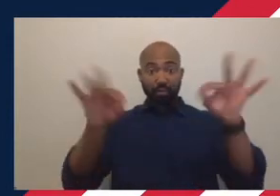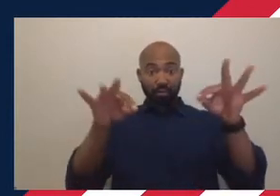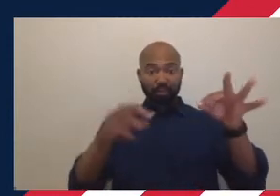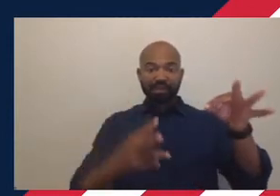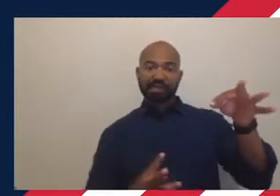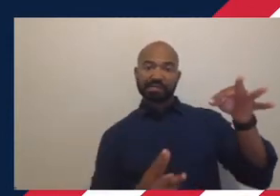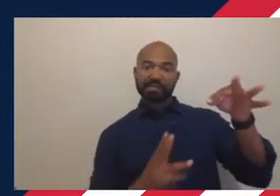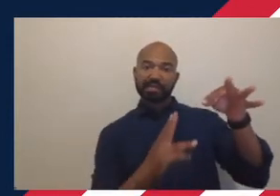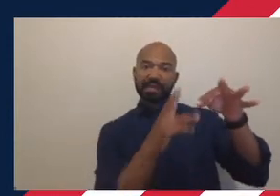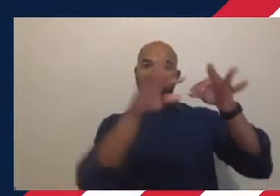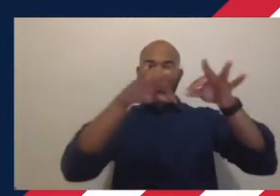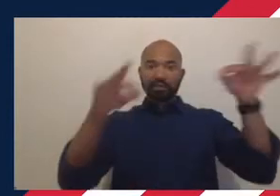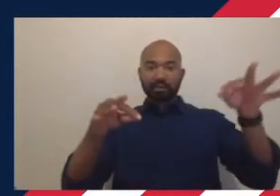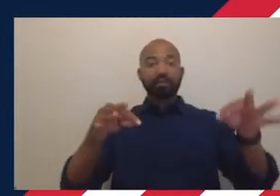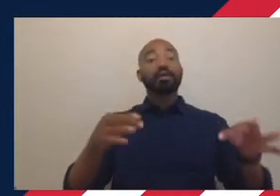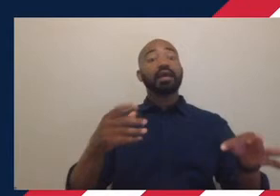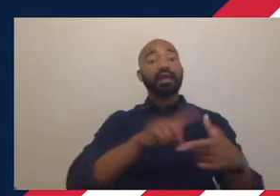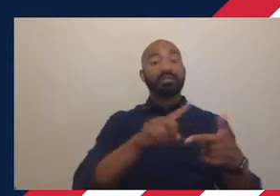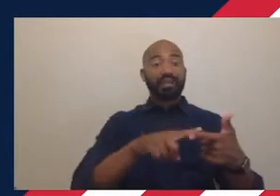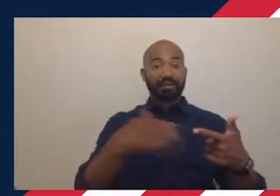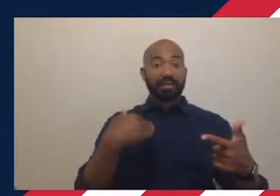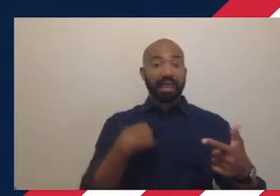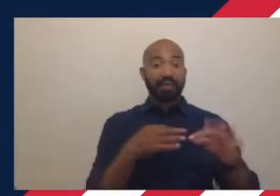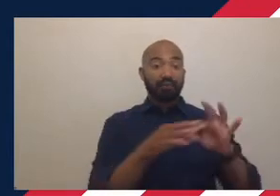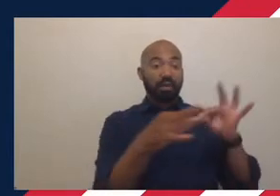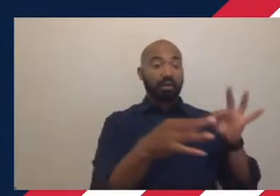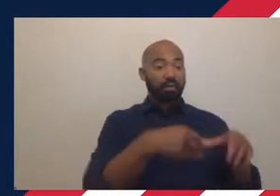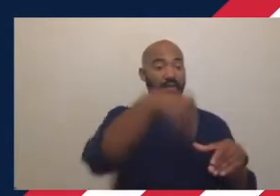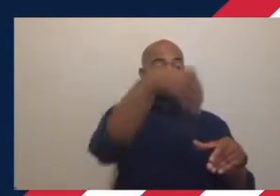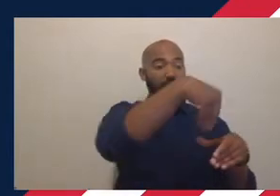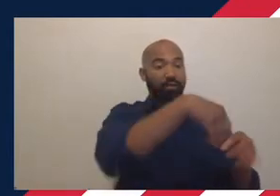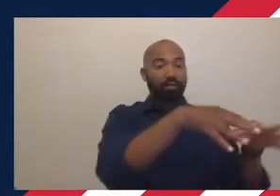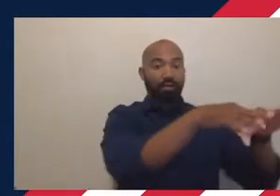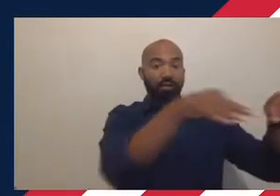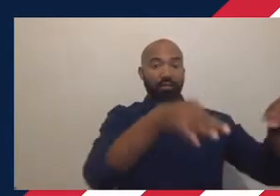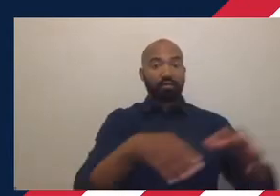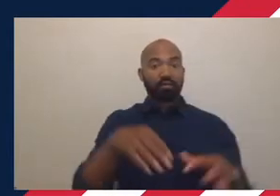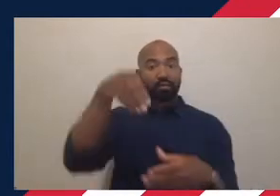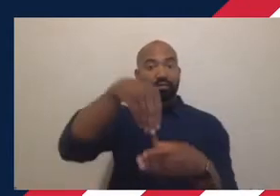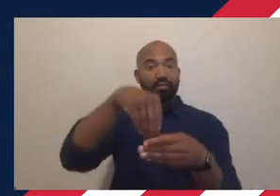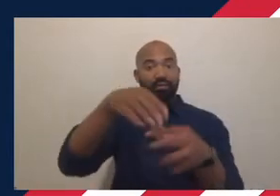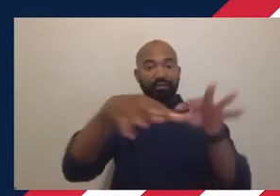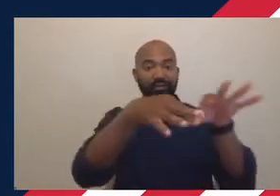in plastic bags to put in individual rooms, until